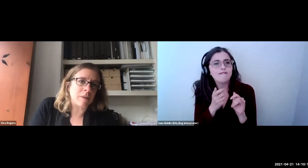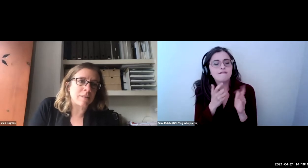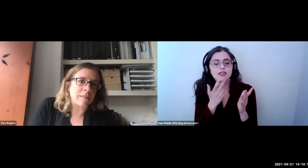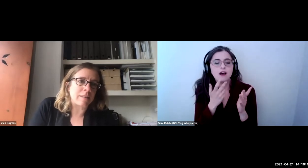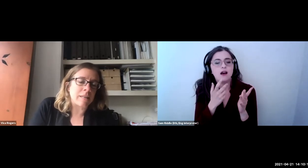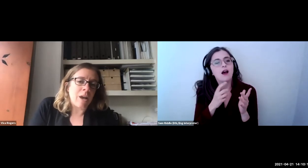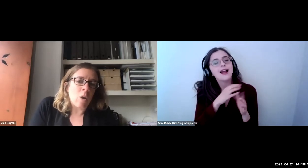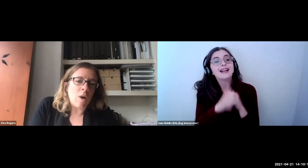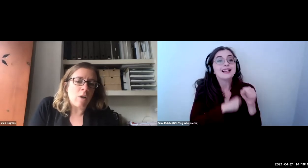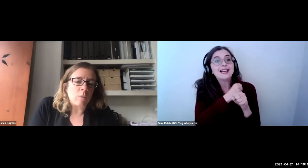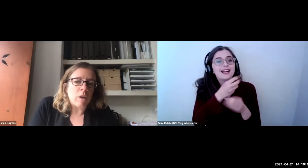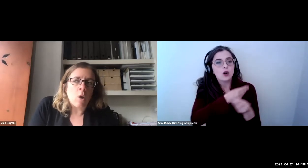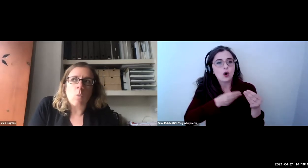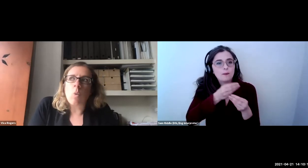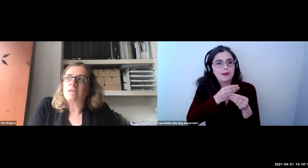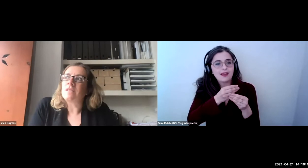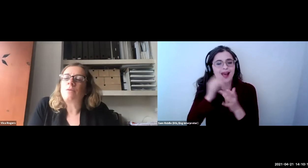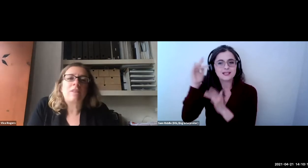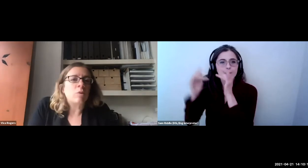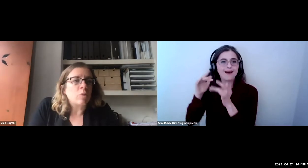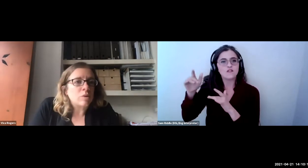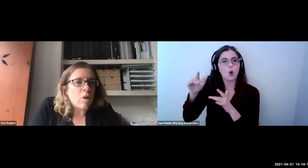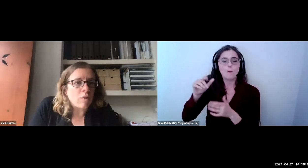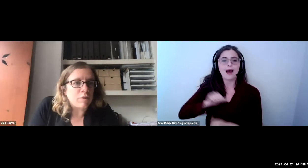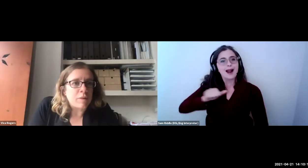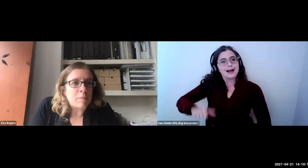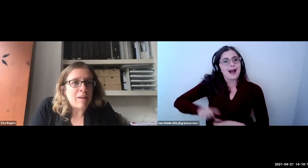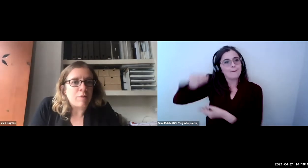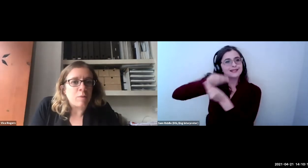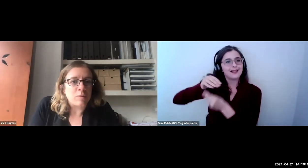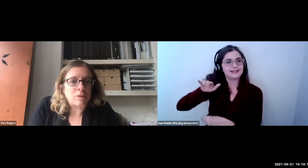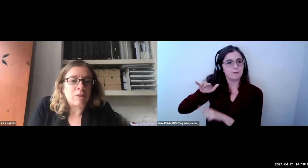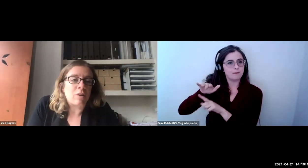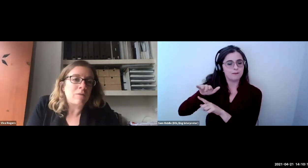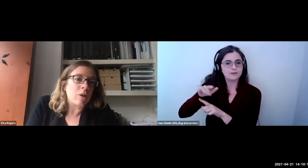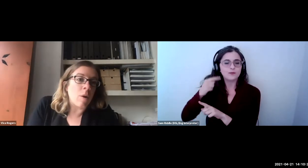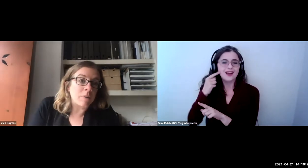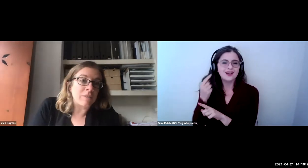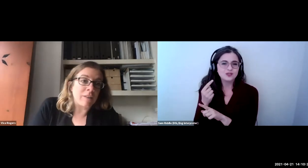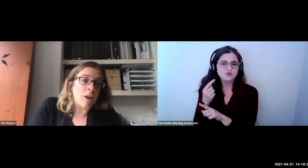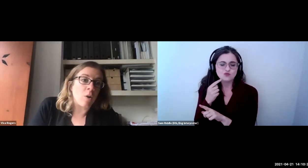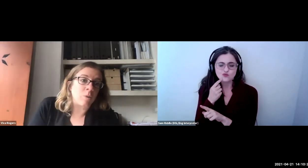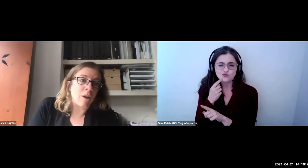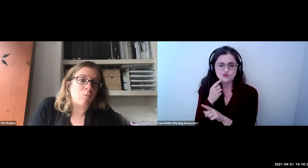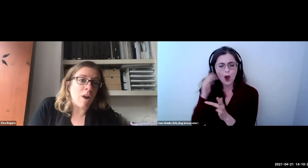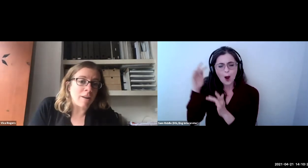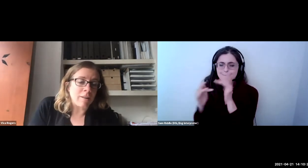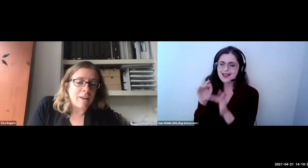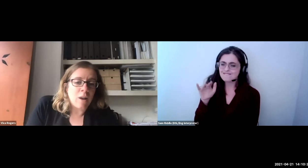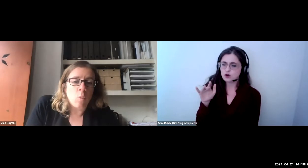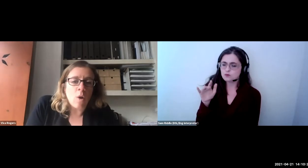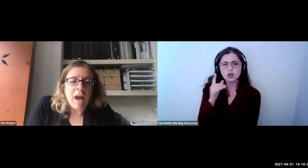capitalism and said, well, what if we thought of platforms cooperatively own and